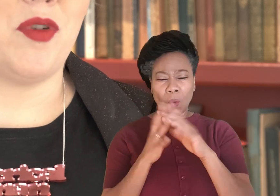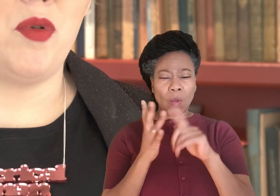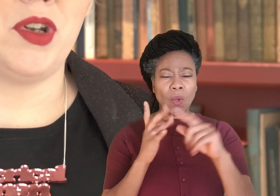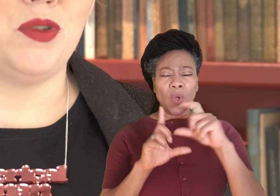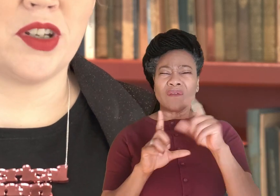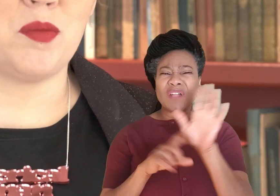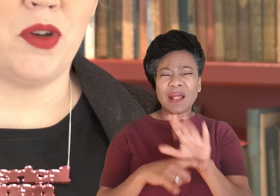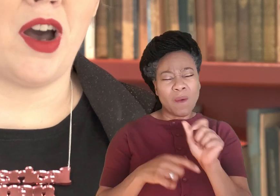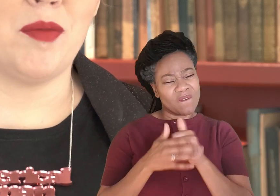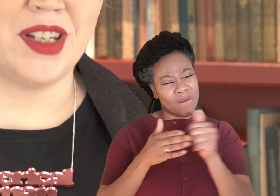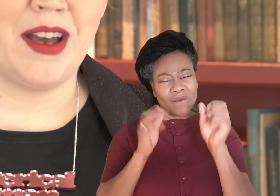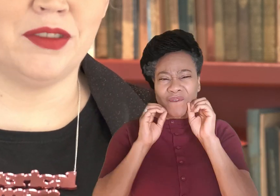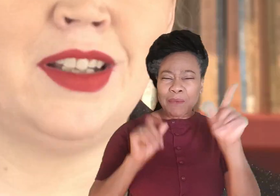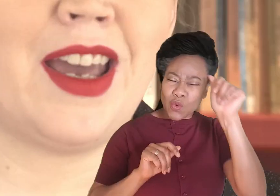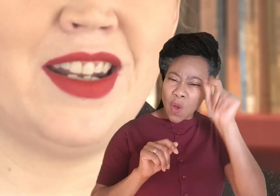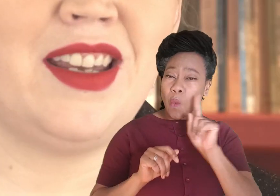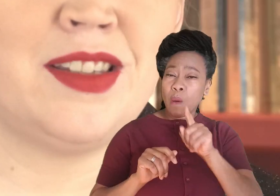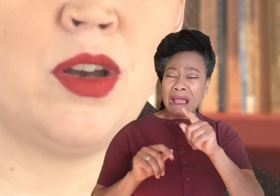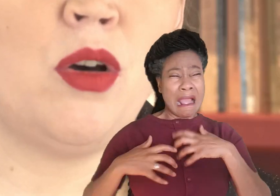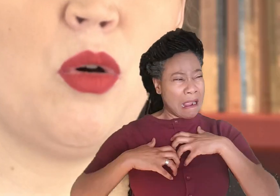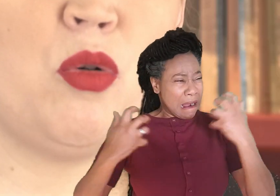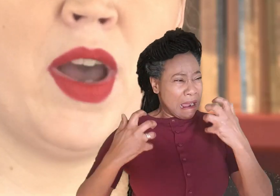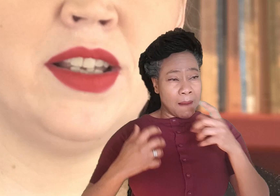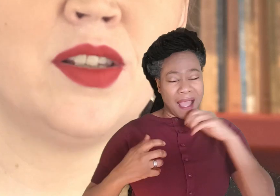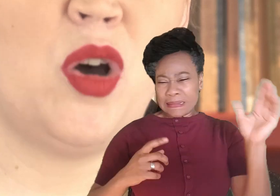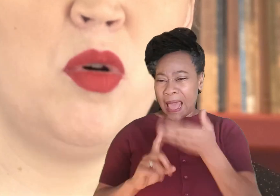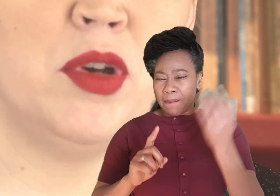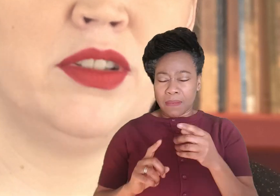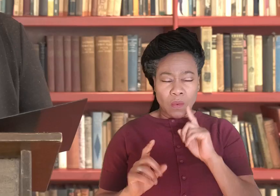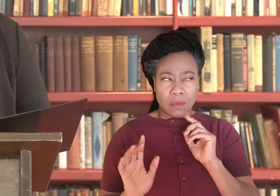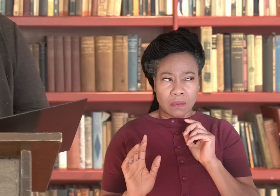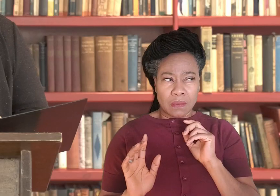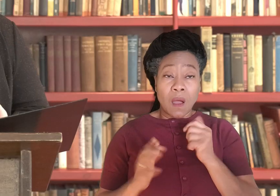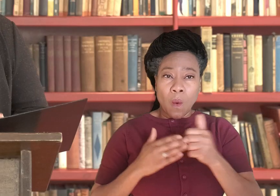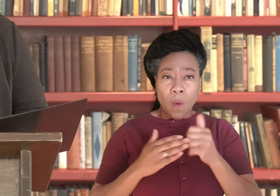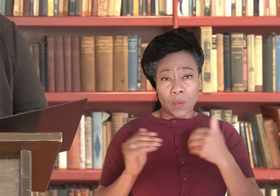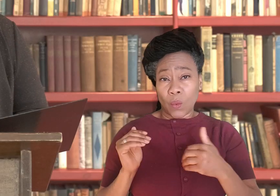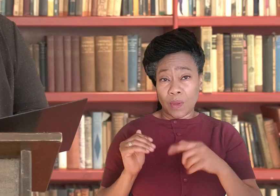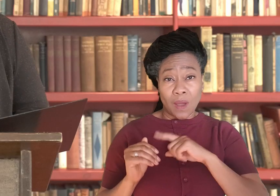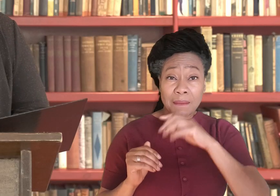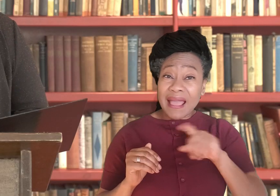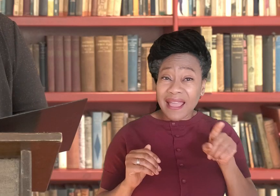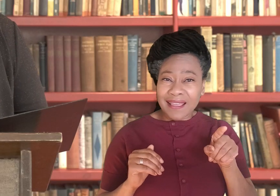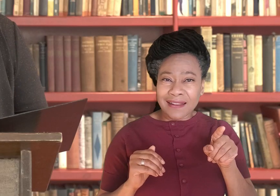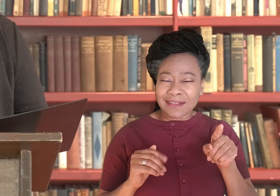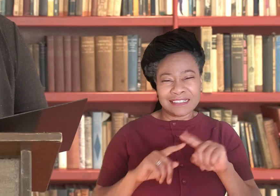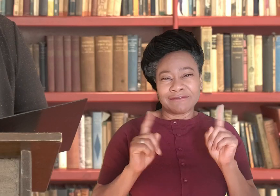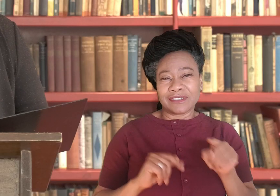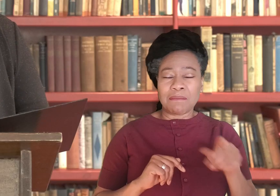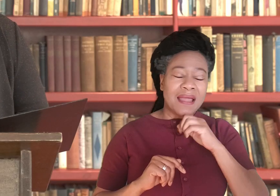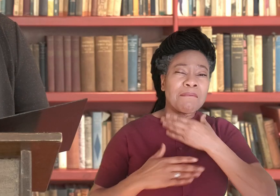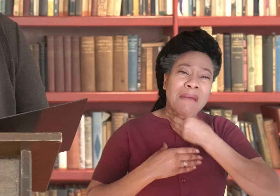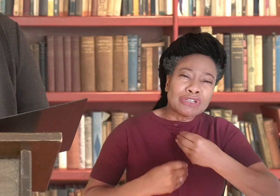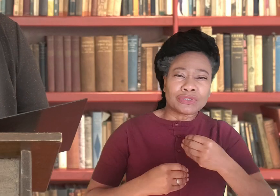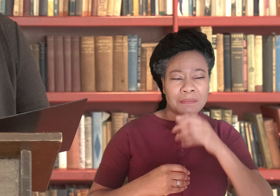slap of a woman who just won't calm down. And it is always a woman, because men are passionate, men